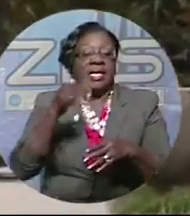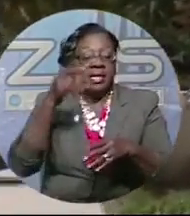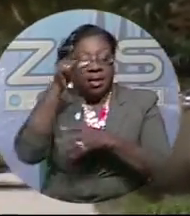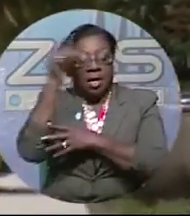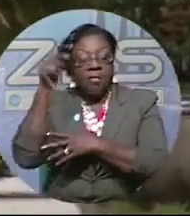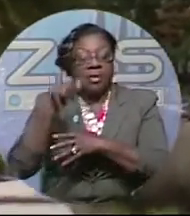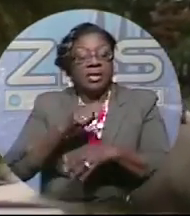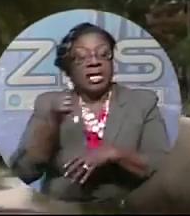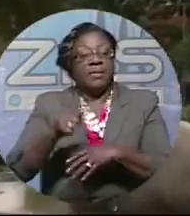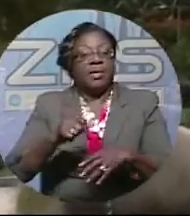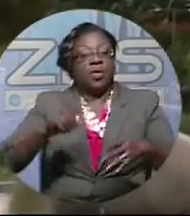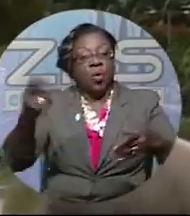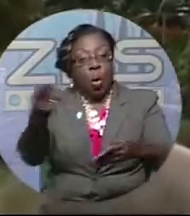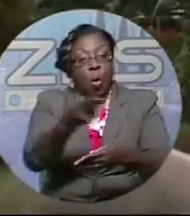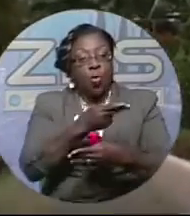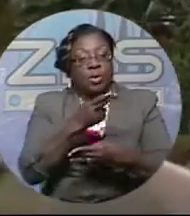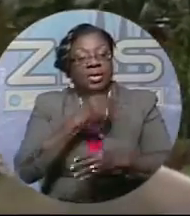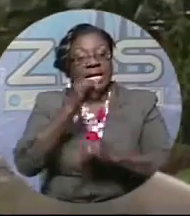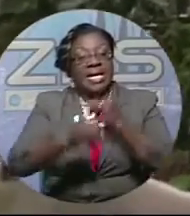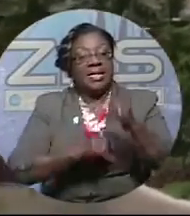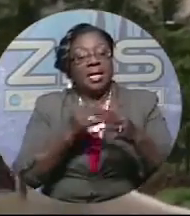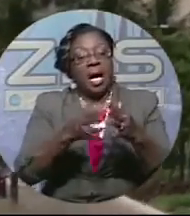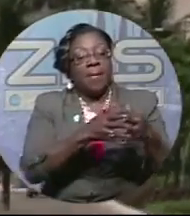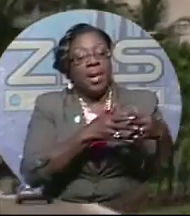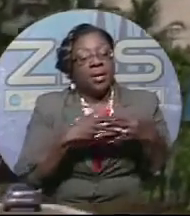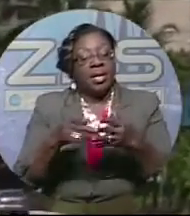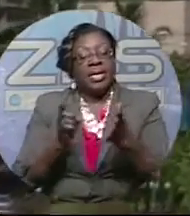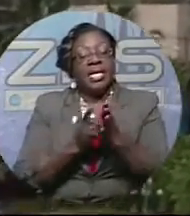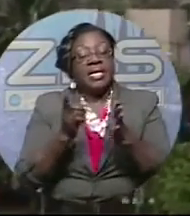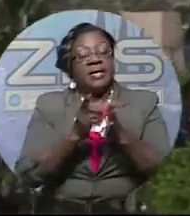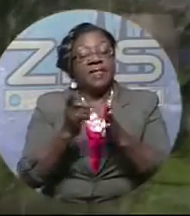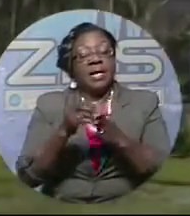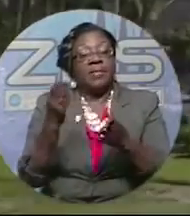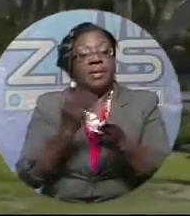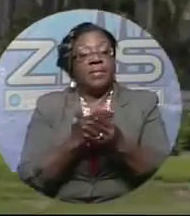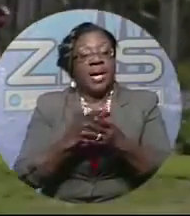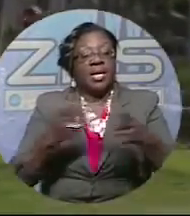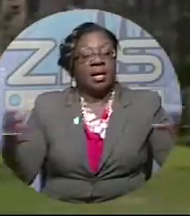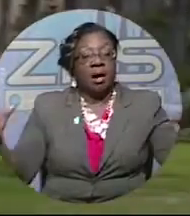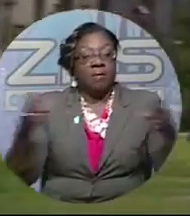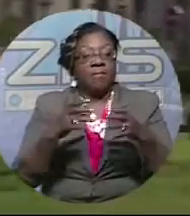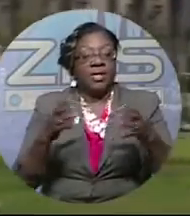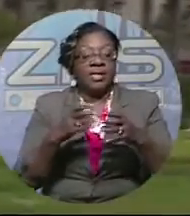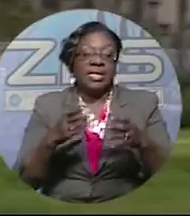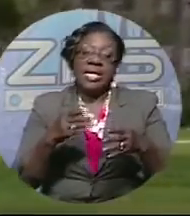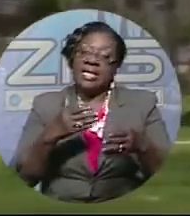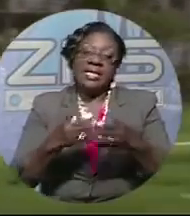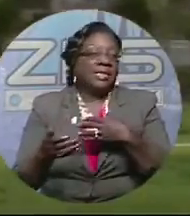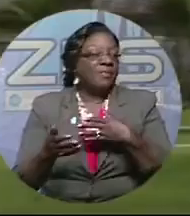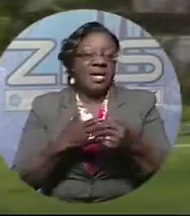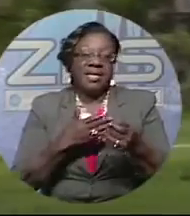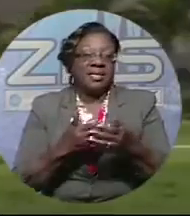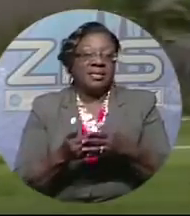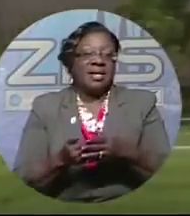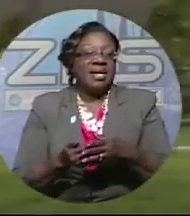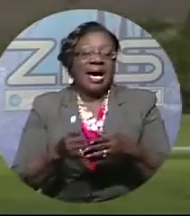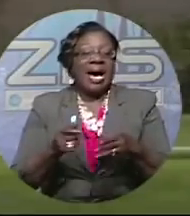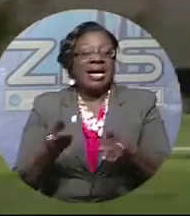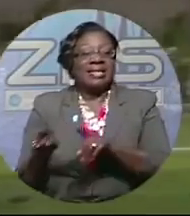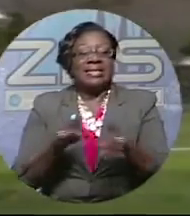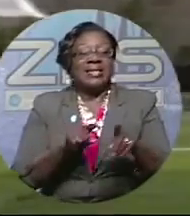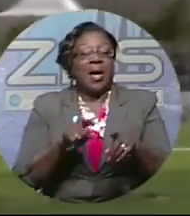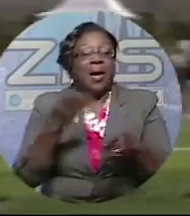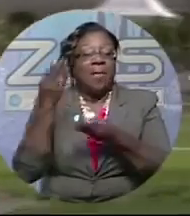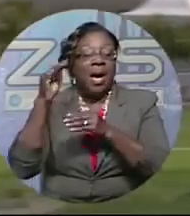able to pull off hosting the Inter-American Development Bank's annual business meeting and conferences, despite the major blow the country was dealt after Baha went